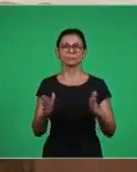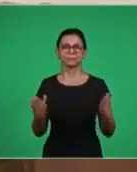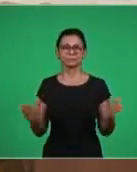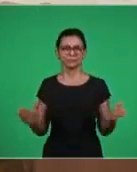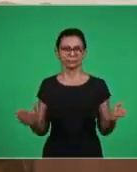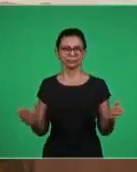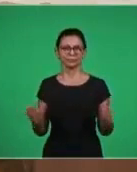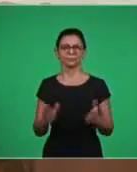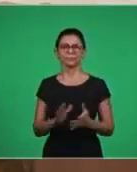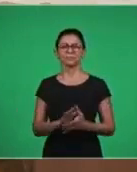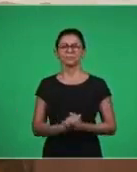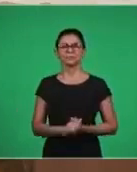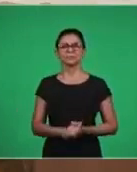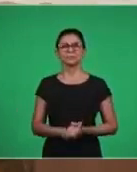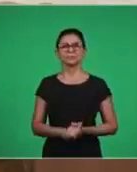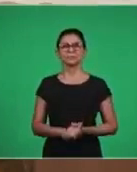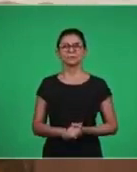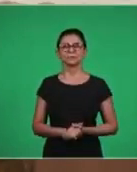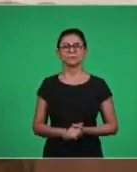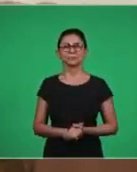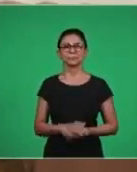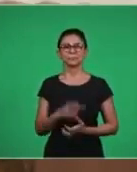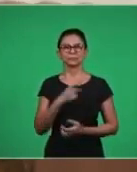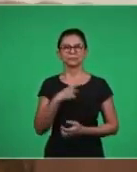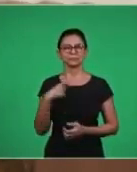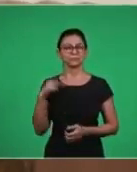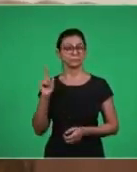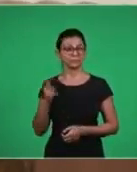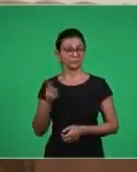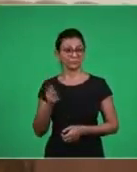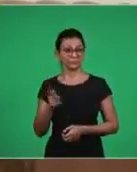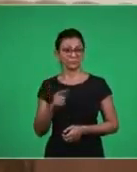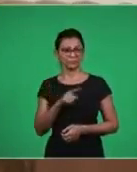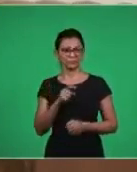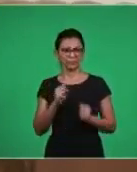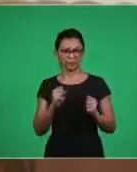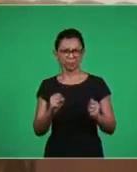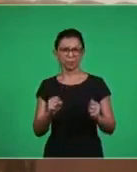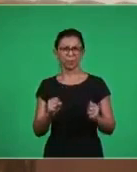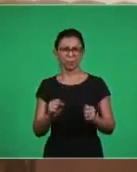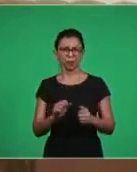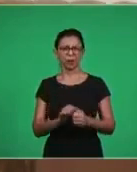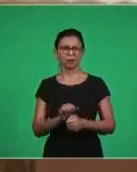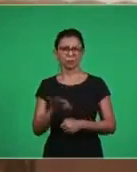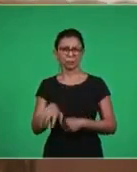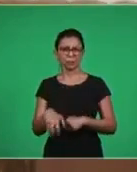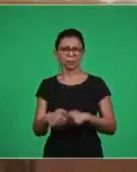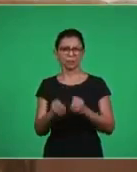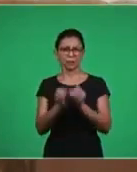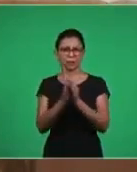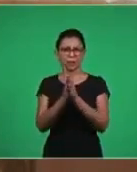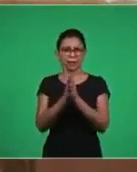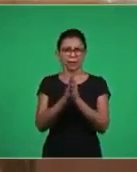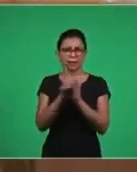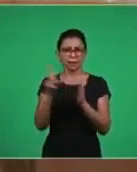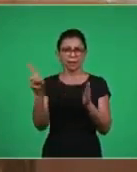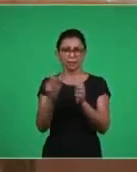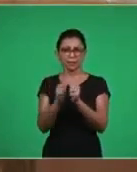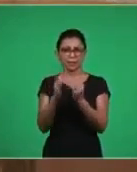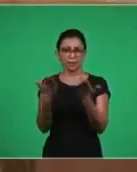begin with an introductory word with Pastor Jiduti, and the brethren can already leave their Bibles open